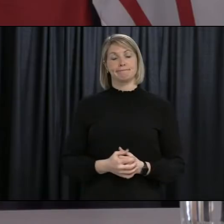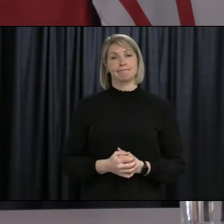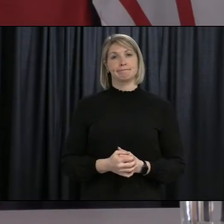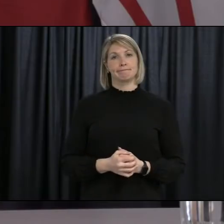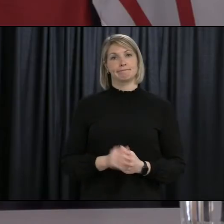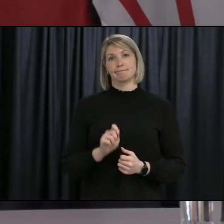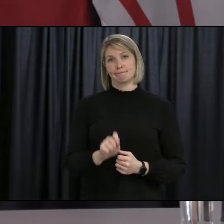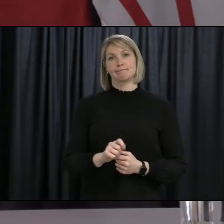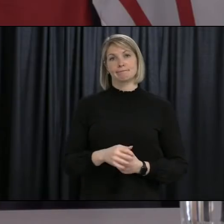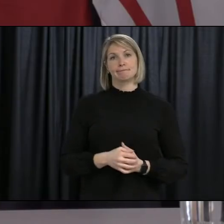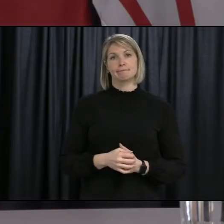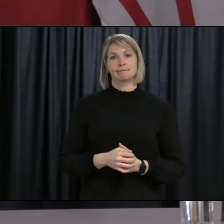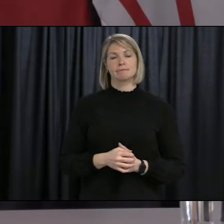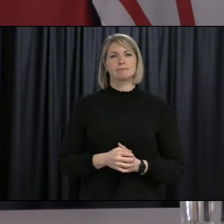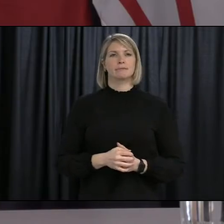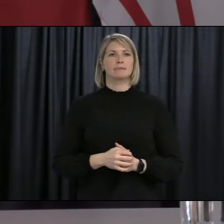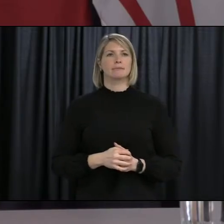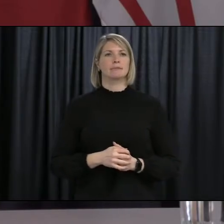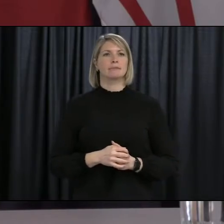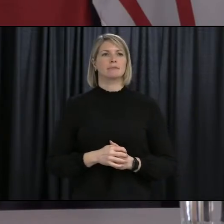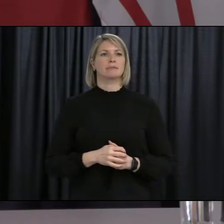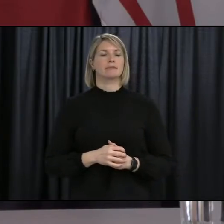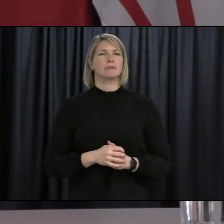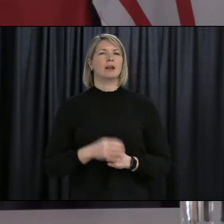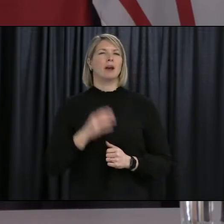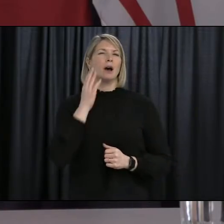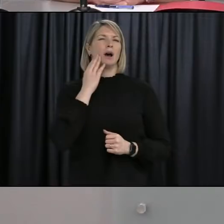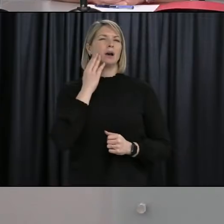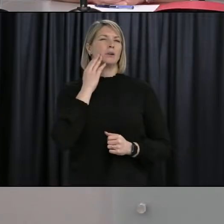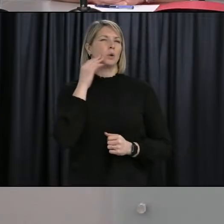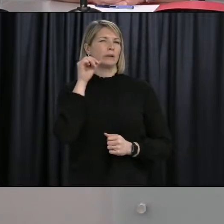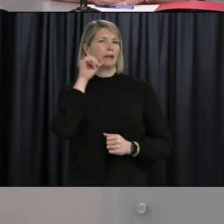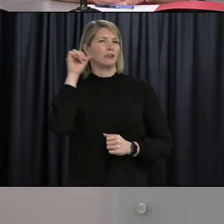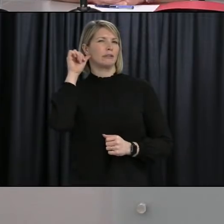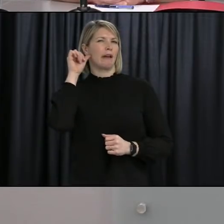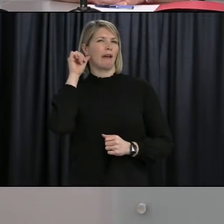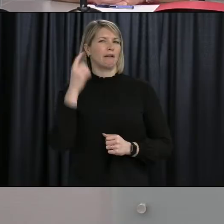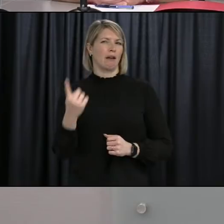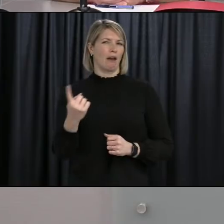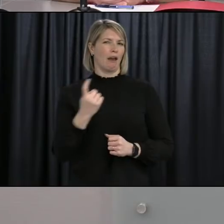Okay. And I know you were asked this yesterday, but given that things are a